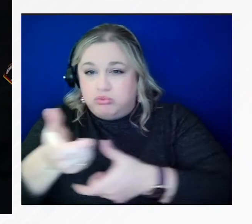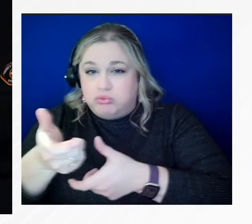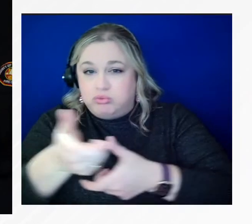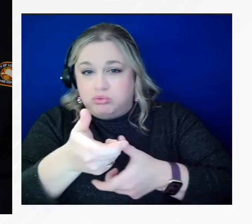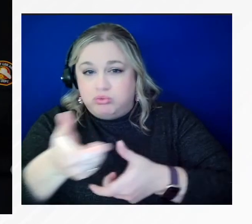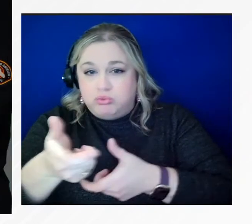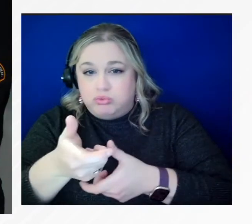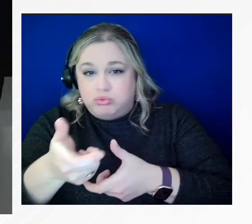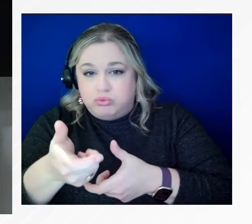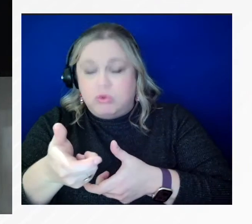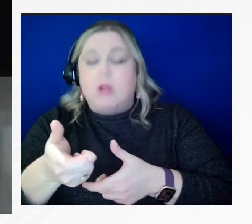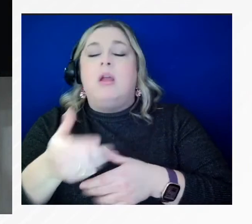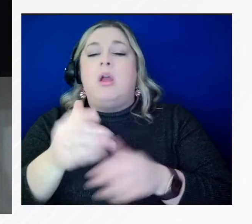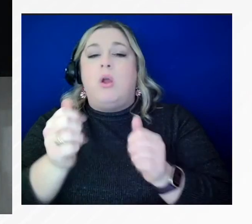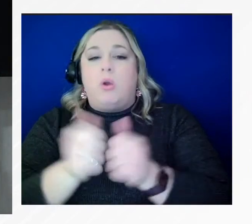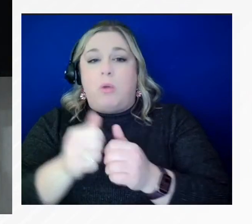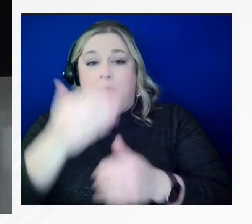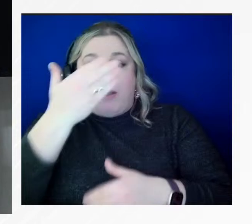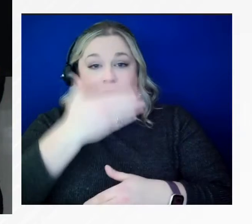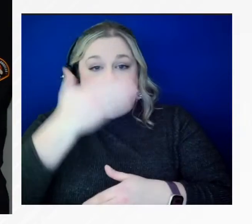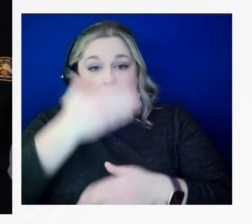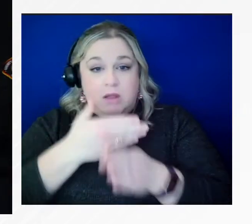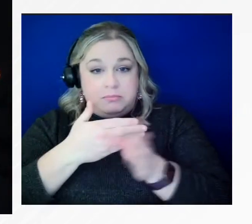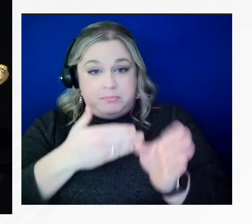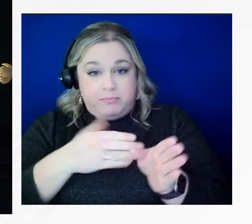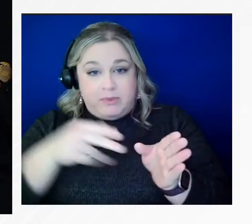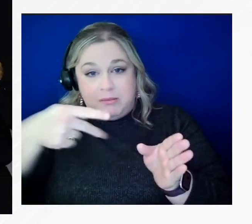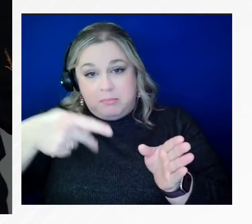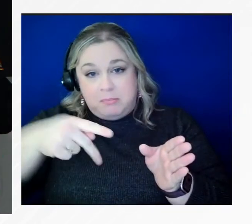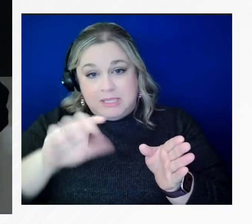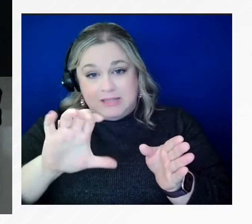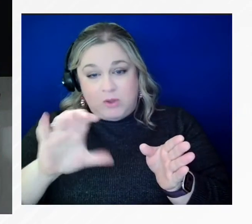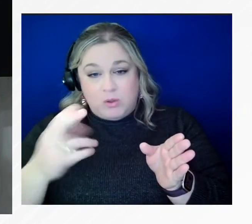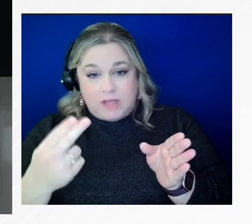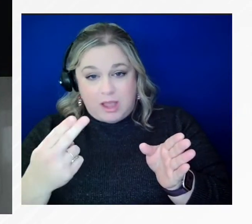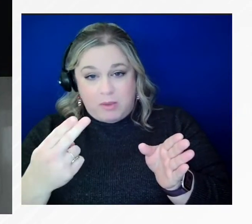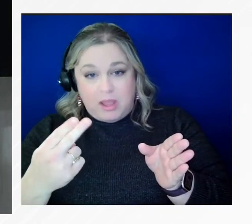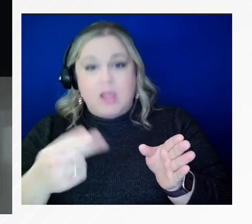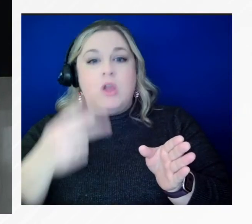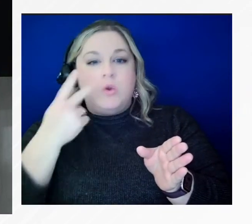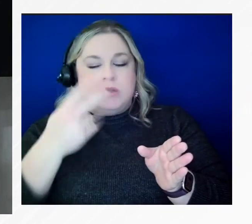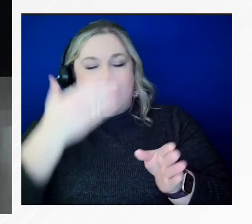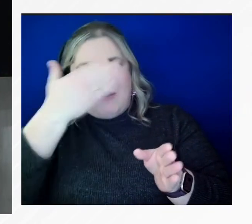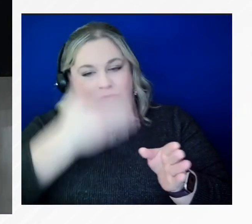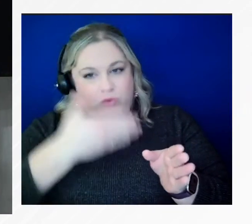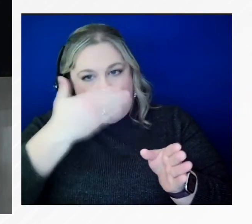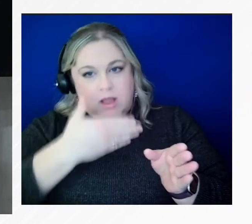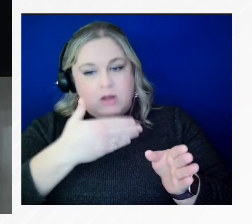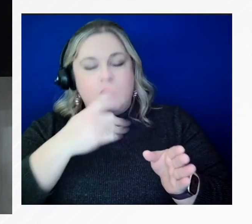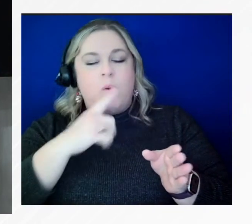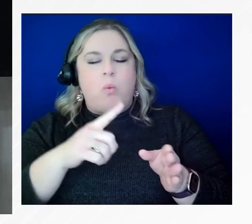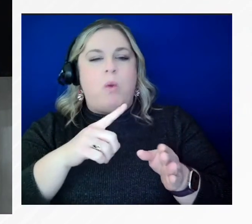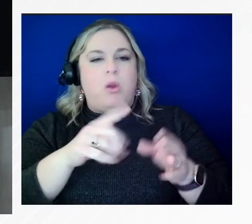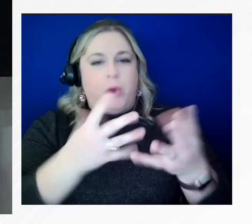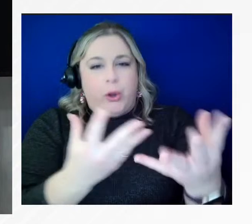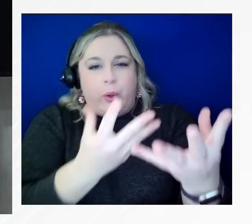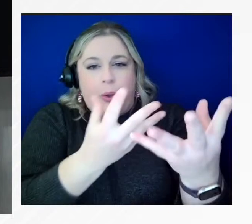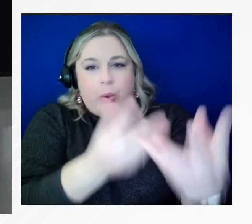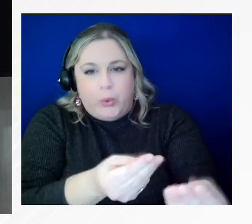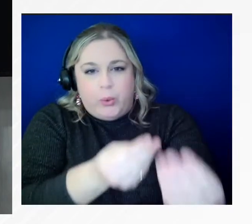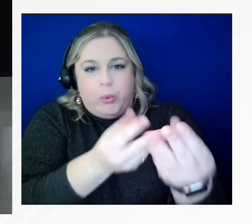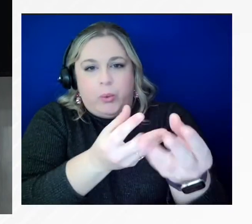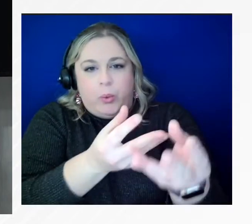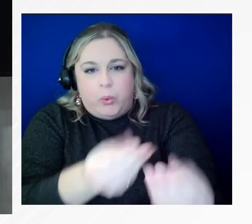well. Along the front of Pacific Coast Highway, we're in the front of that to where we're mopping up around structures, mitigating